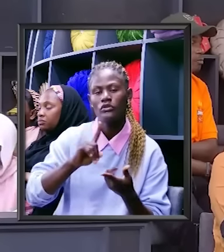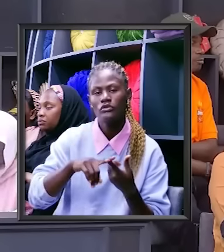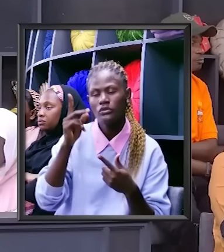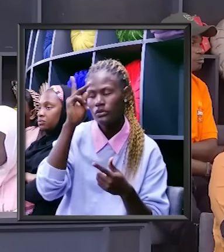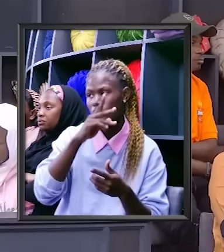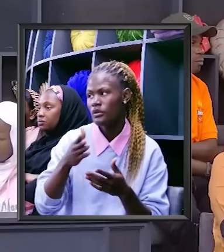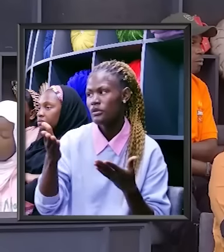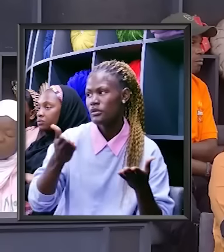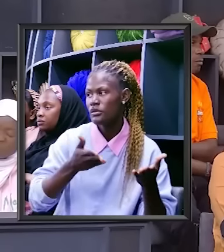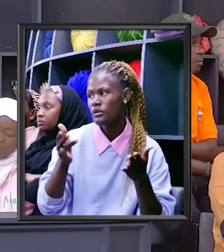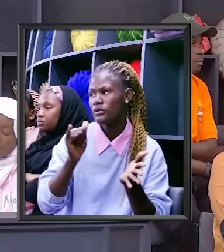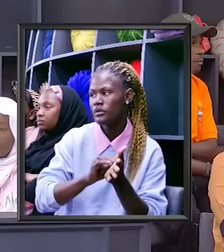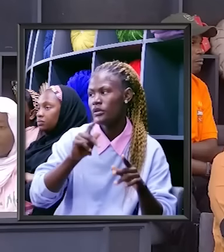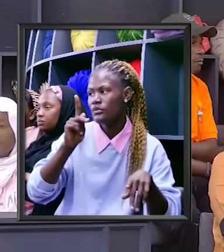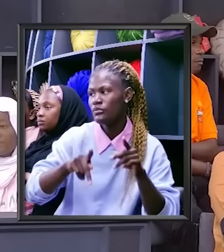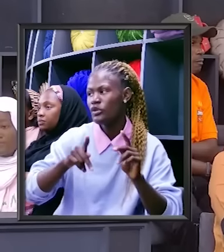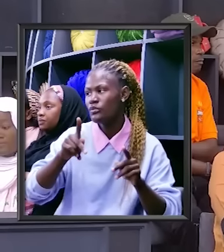where people they render.